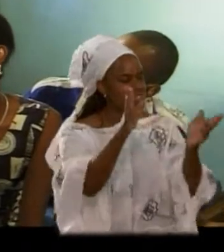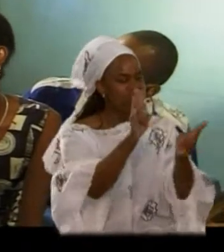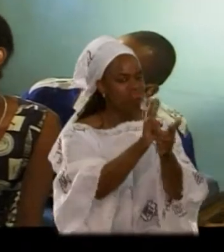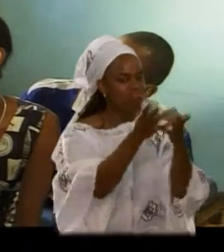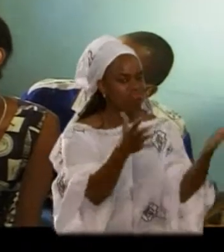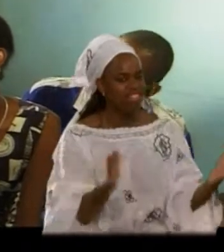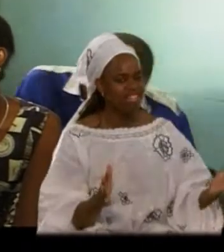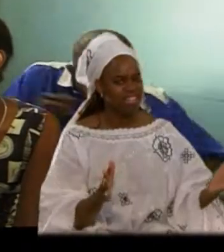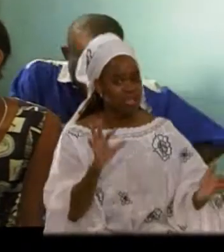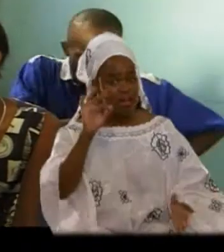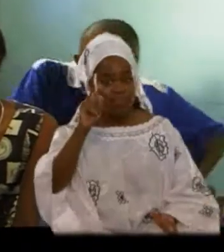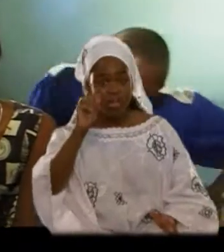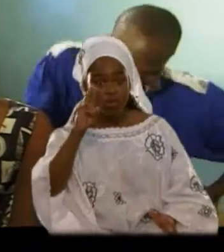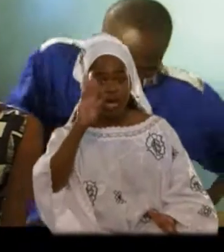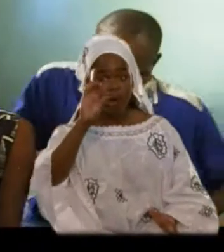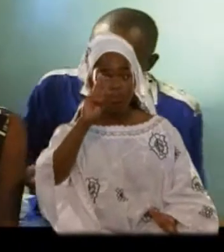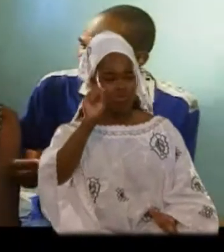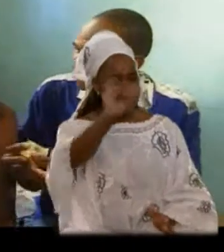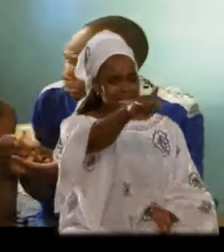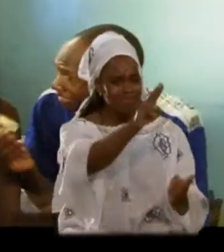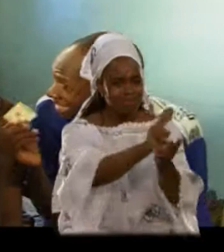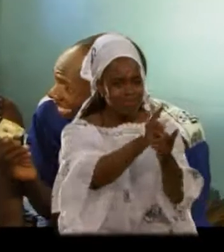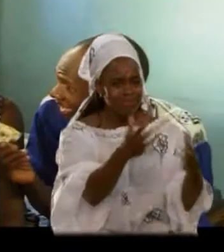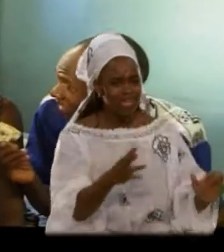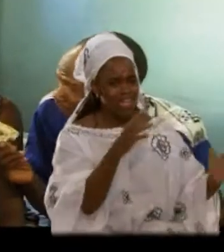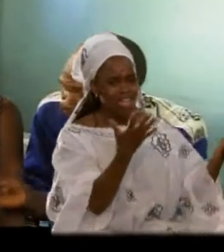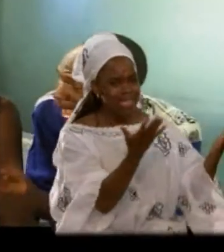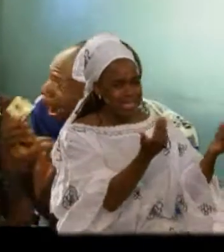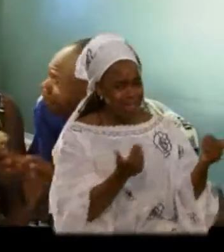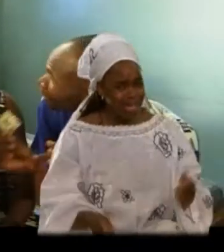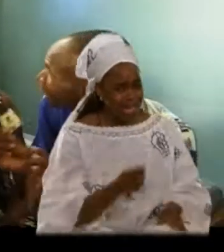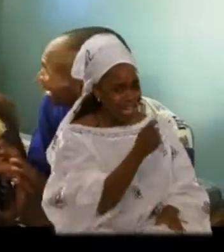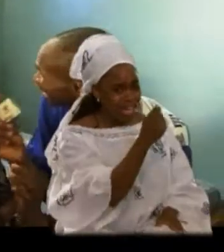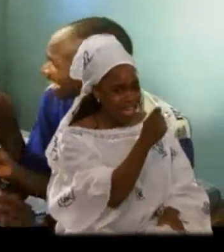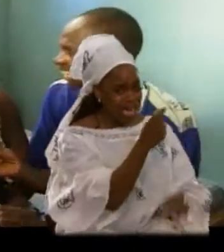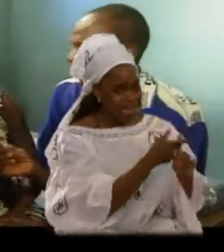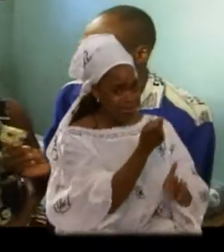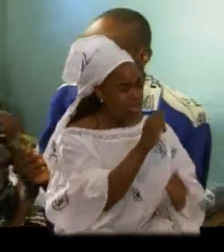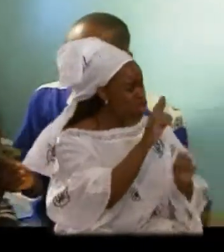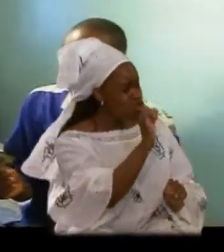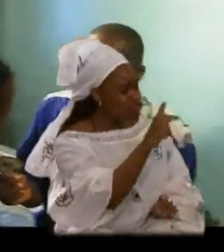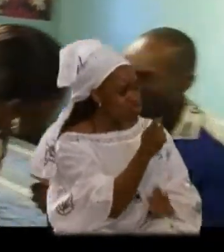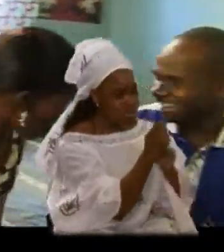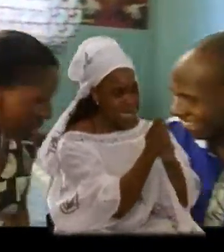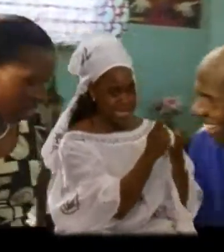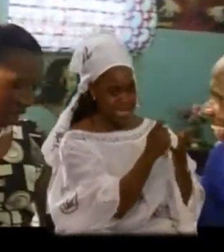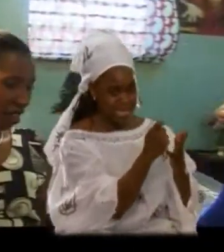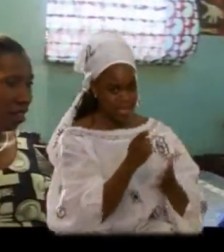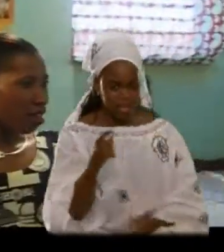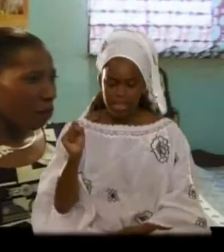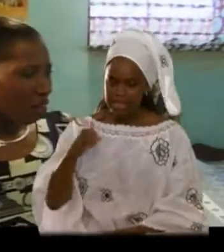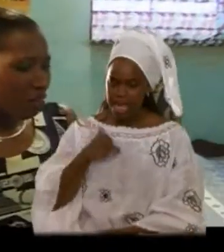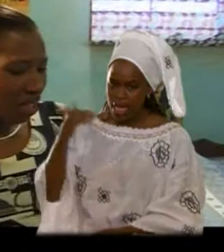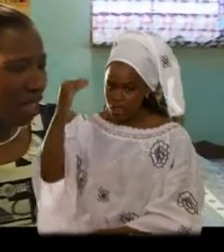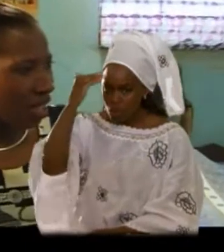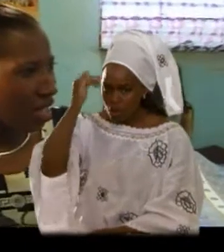too. And look, here it is. There is absolutely no risk. Yes, I know.